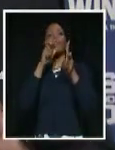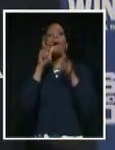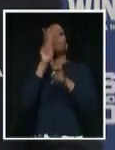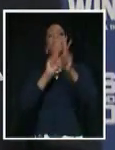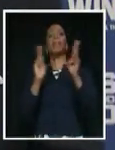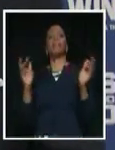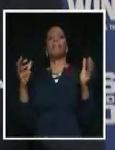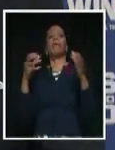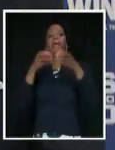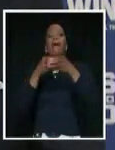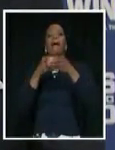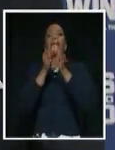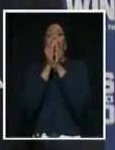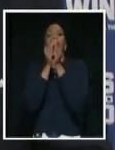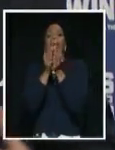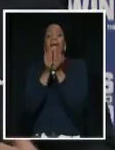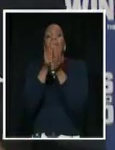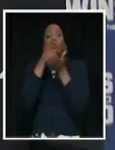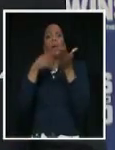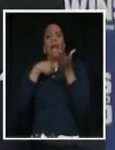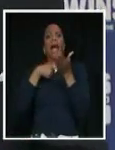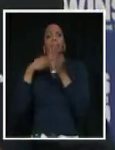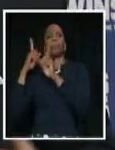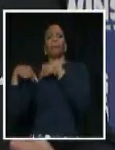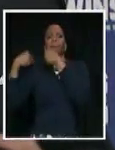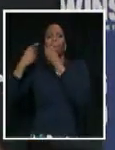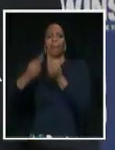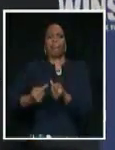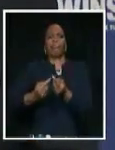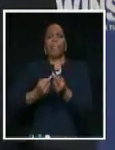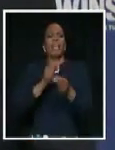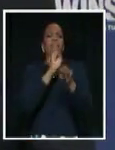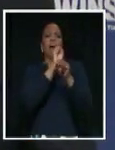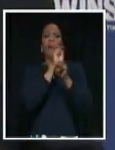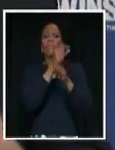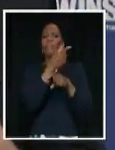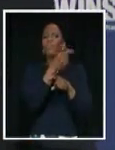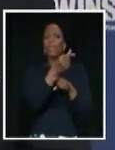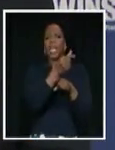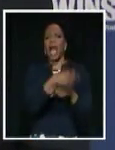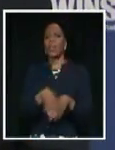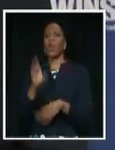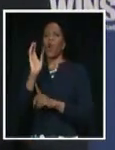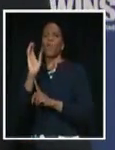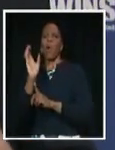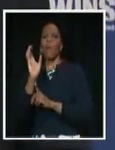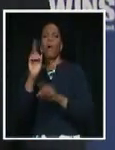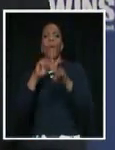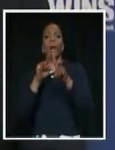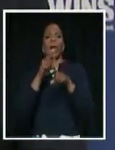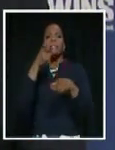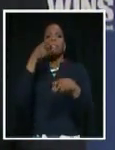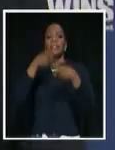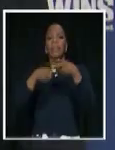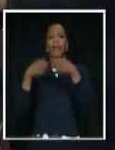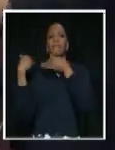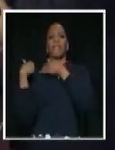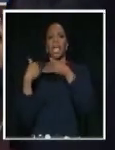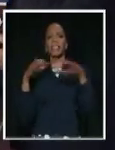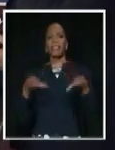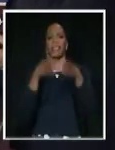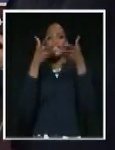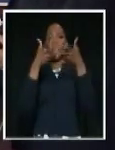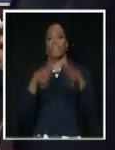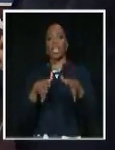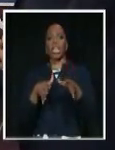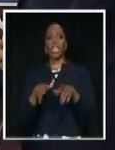together. That's what I've done my entire life, whether working for Giuliani or working for Cuomo, given difficult tasks to get the job done. Next question is